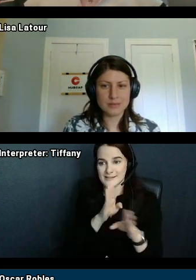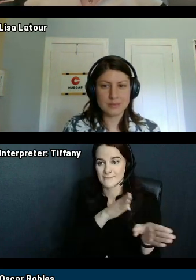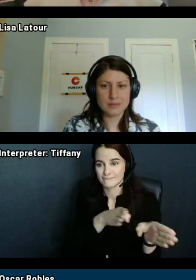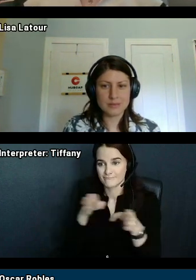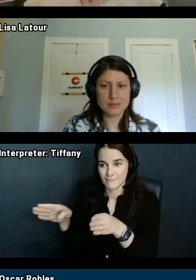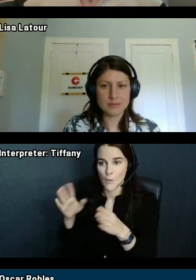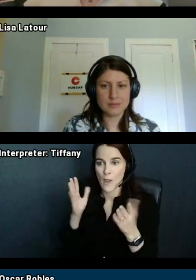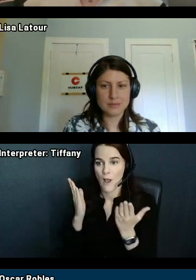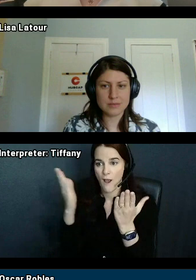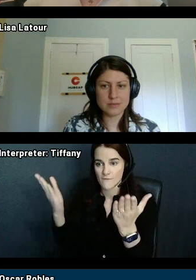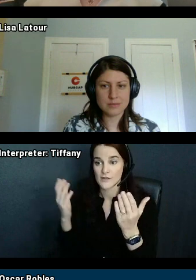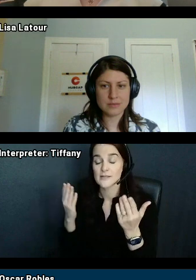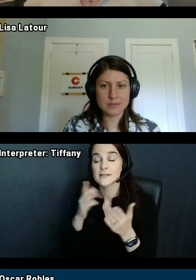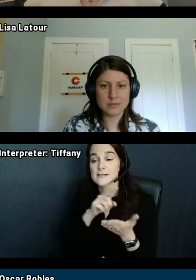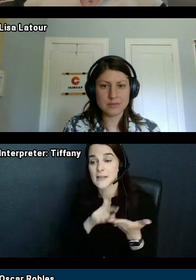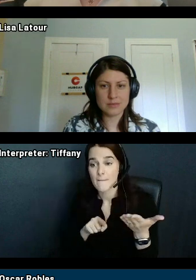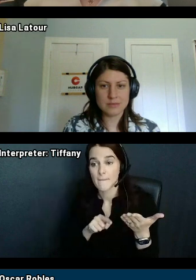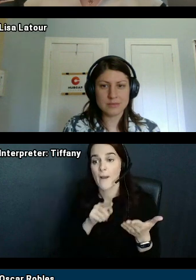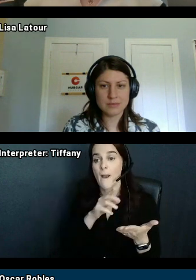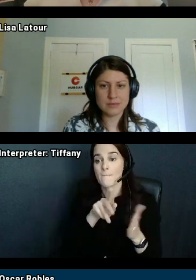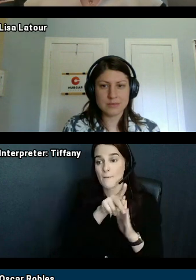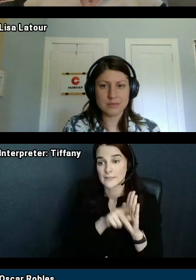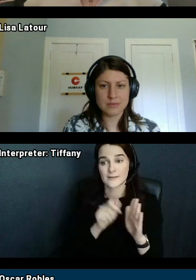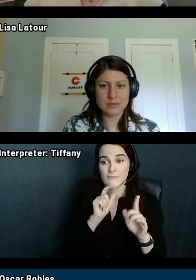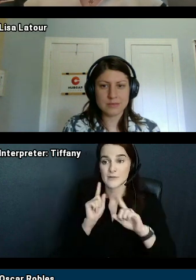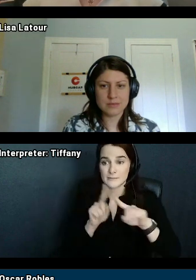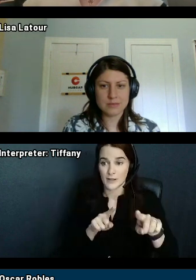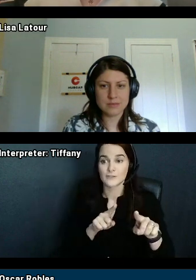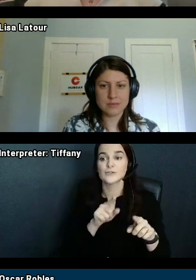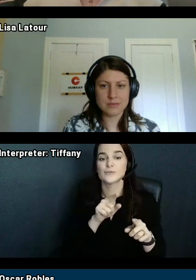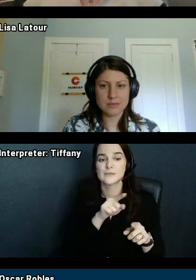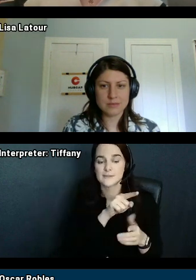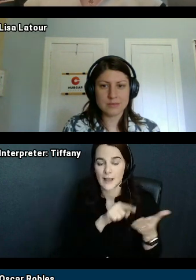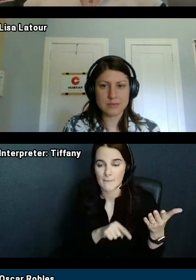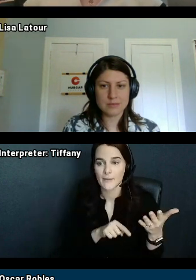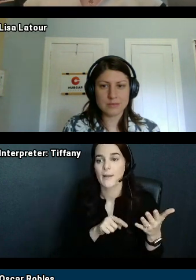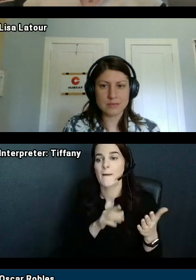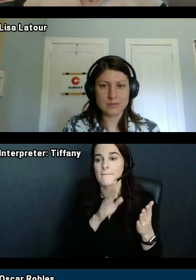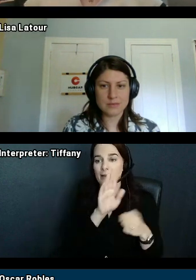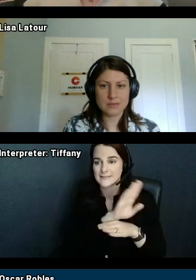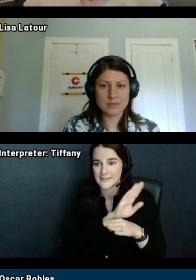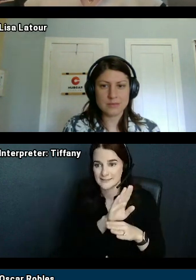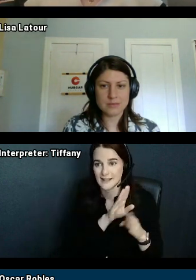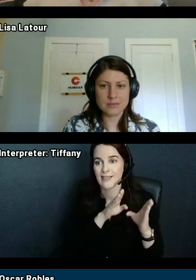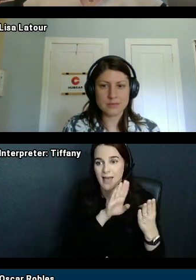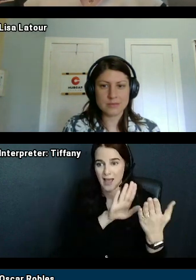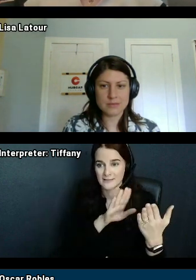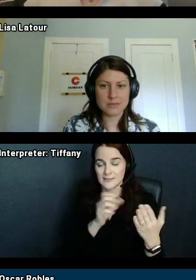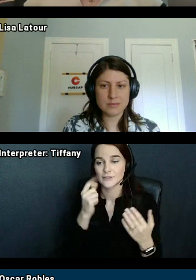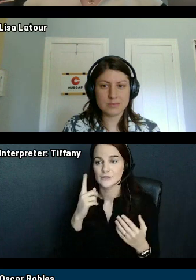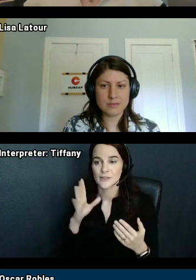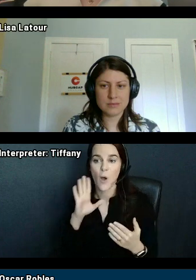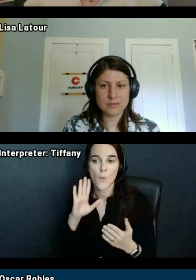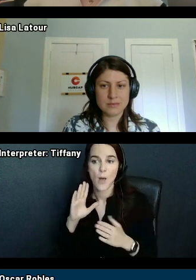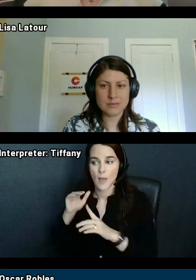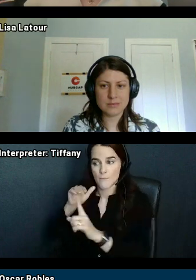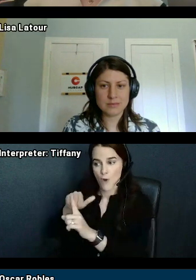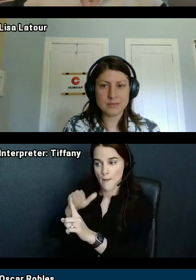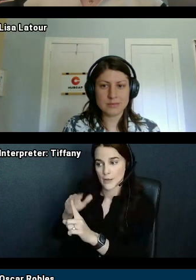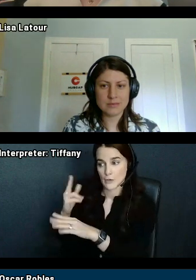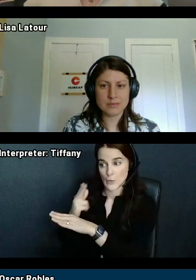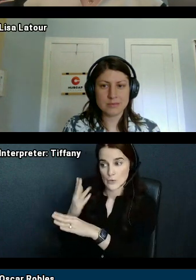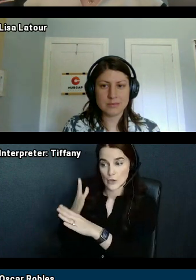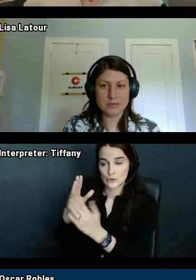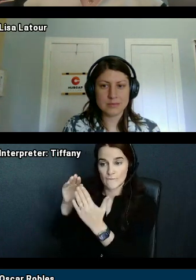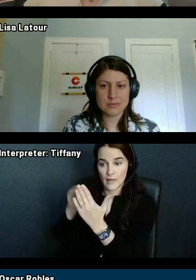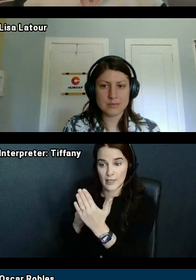not apply to some business lines, so as what Julie showed, the best way to prompt the users to fill in certain properties before